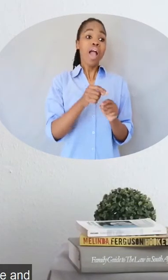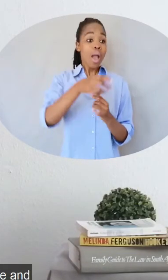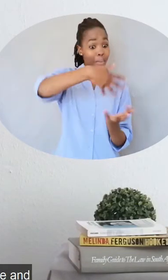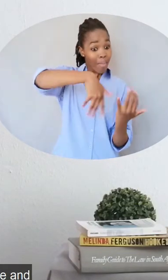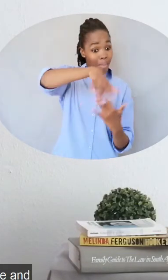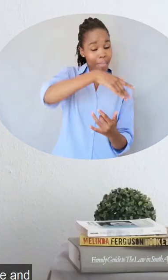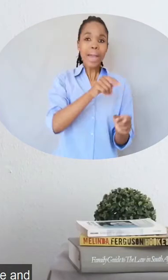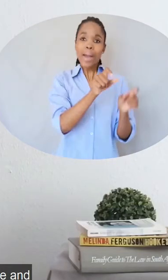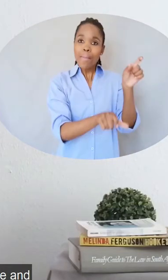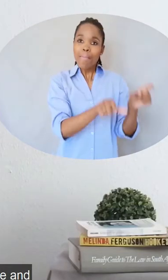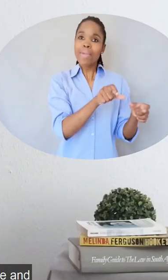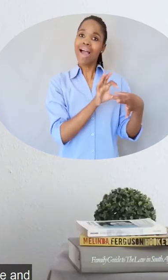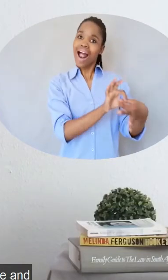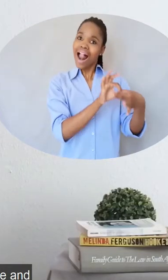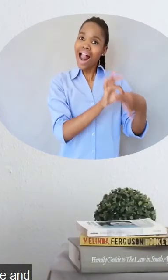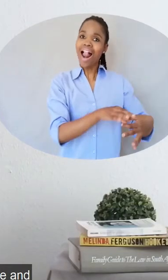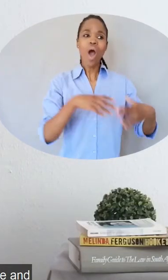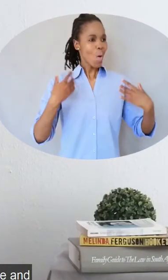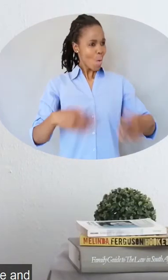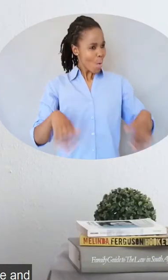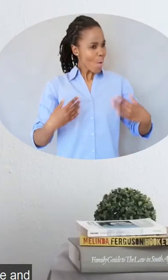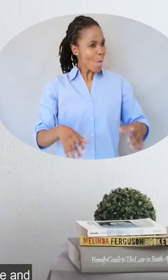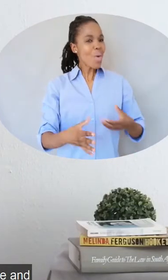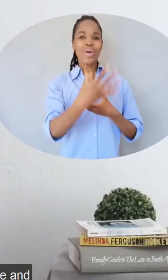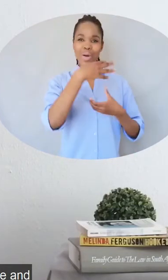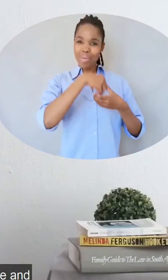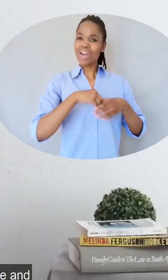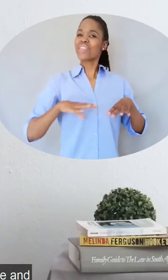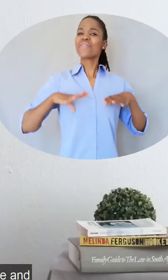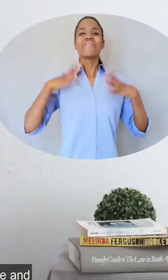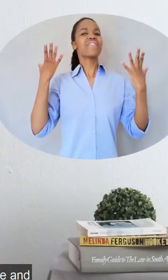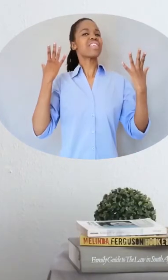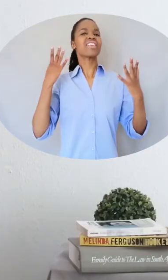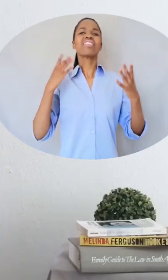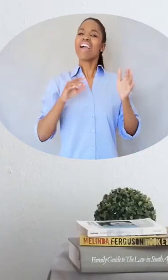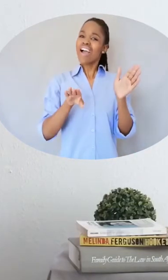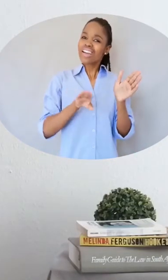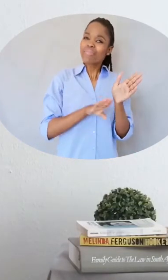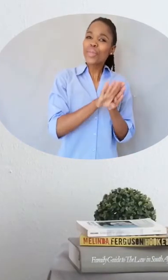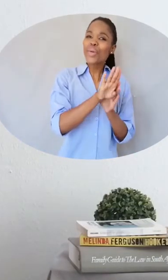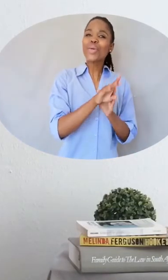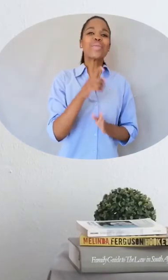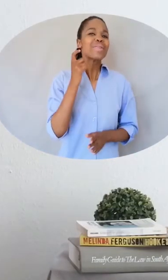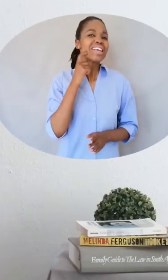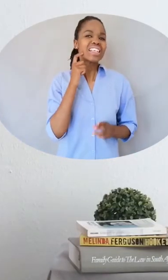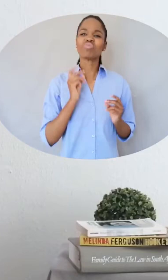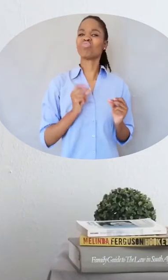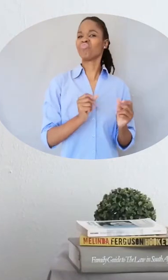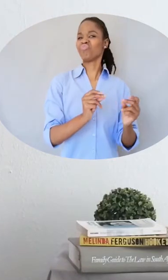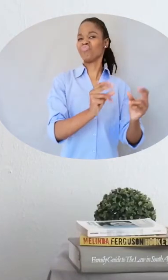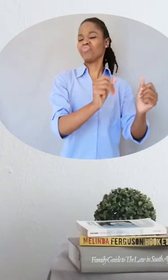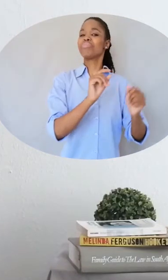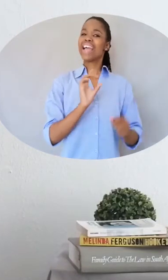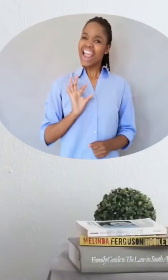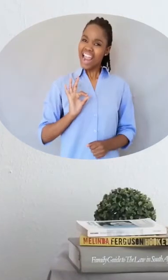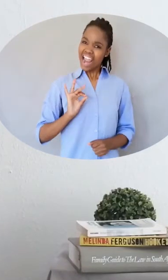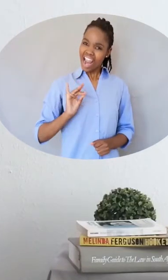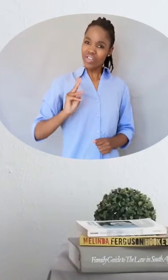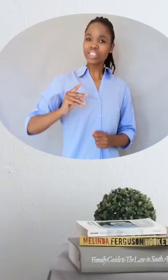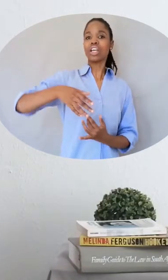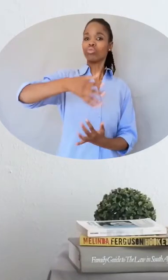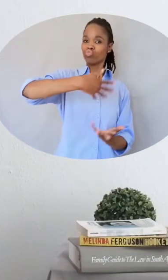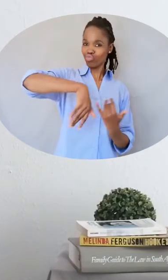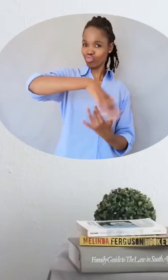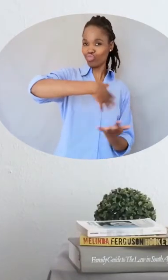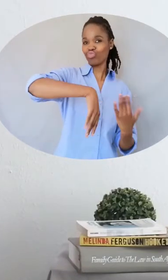something else to engage and experience and see for yourself what the people are like and what their daily